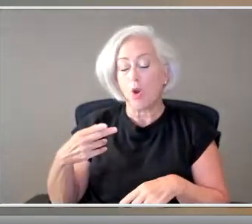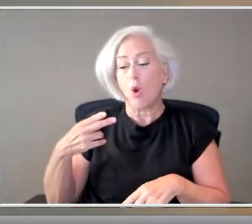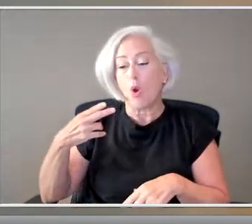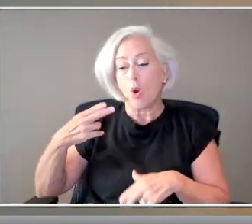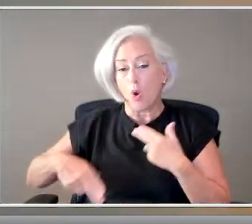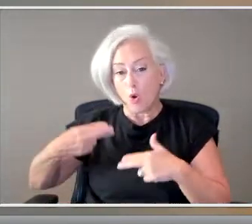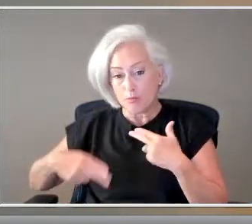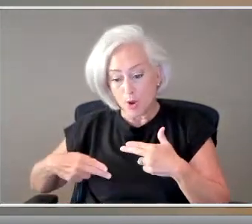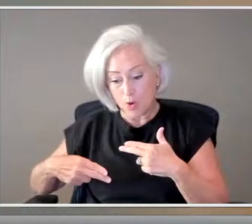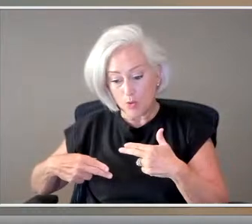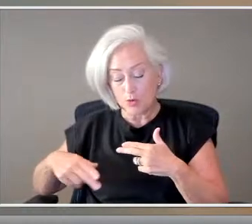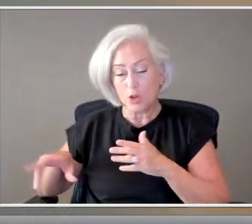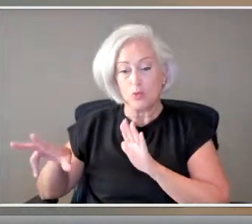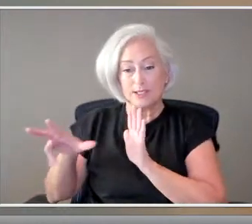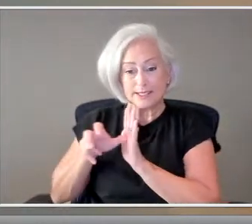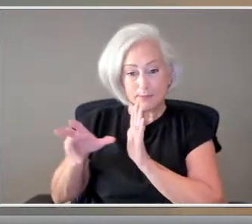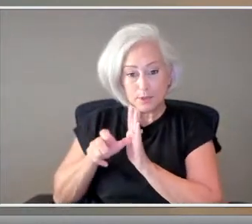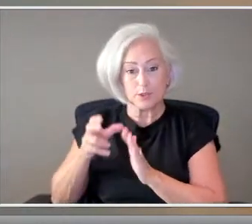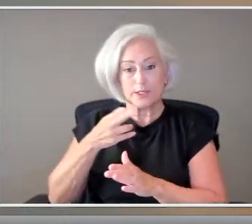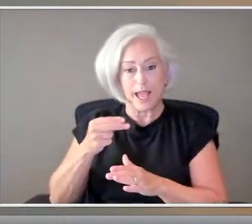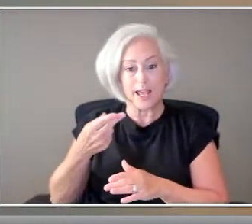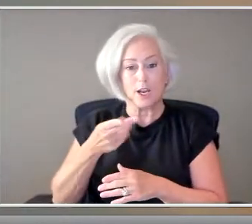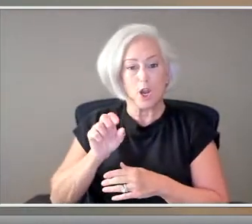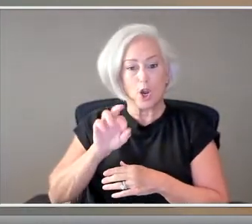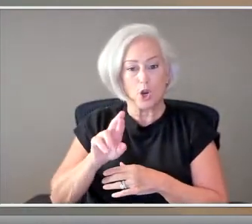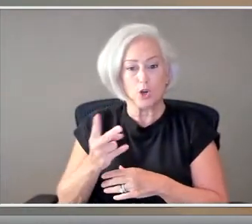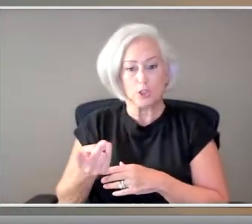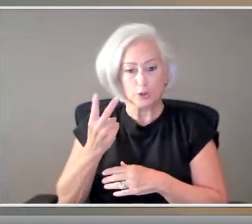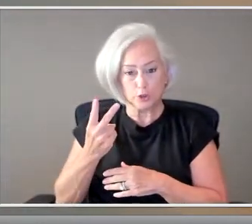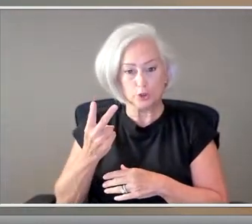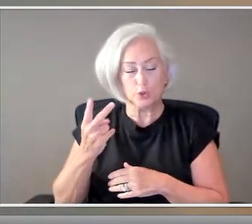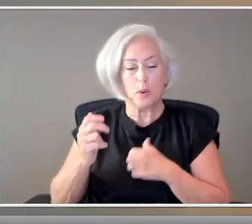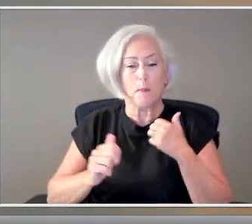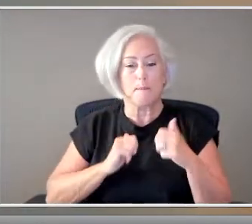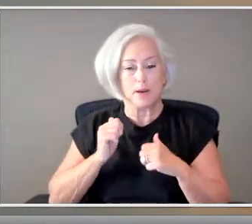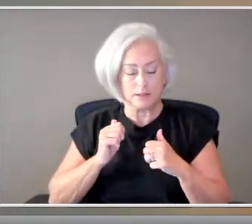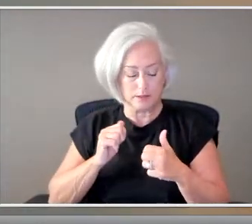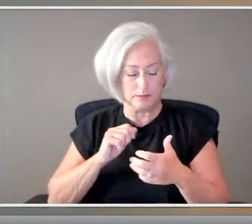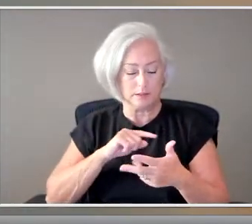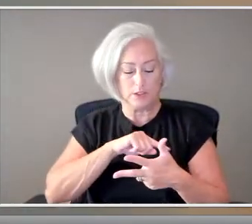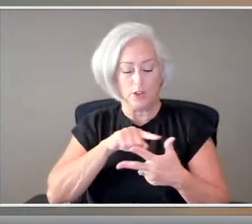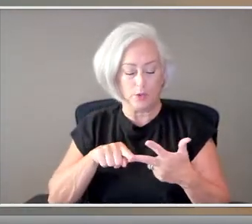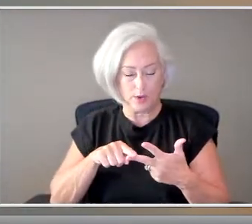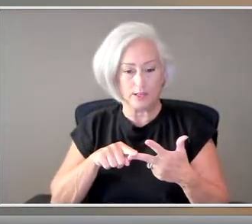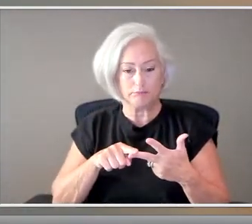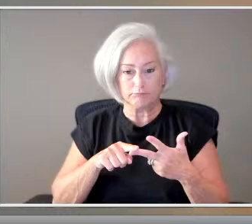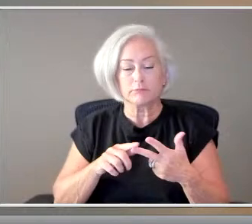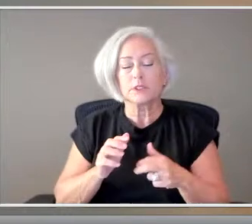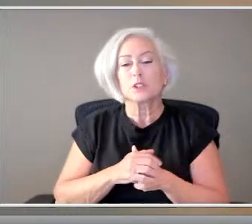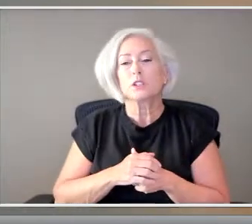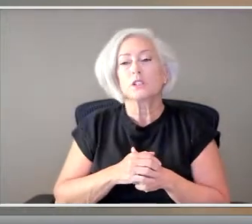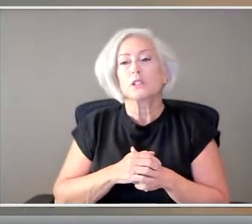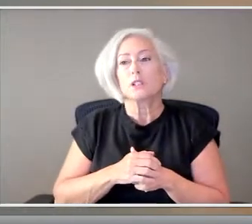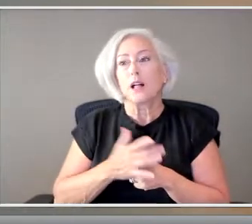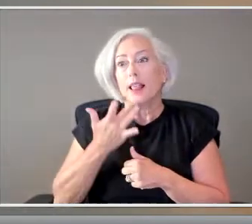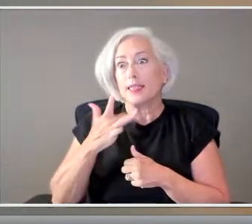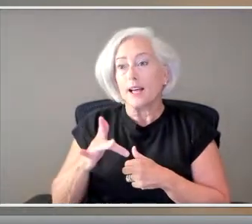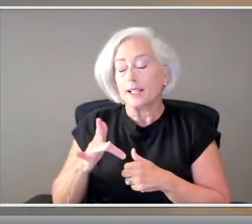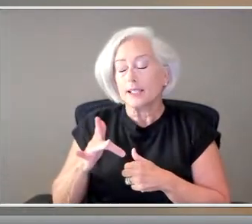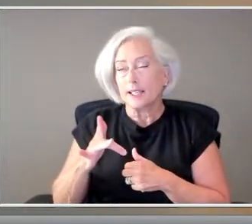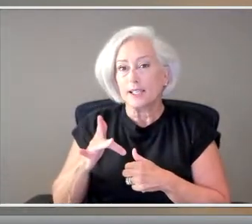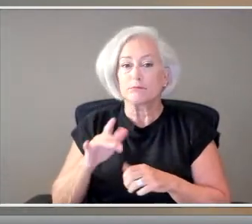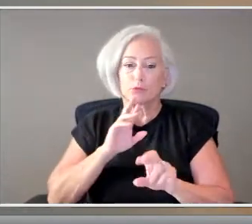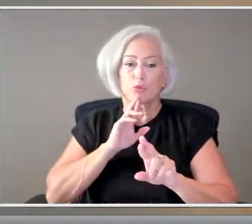HER2 positive. And that is one of the most aggressive tumors. Luckily, it's very responsive to